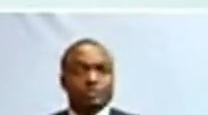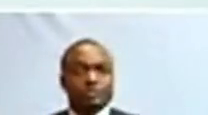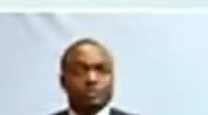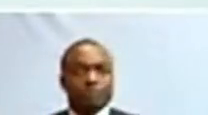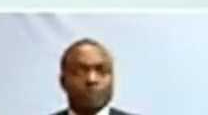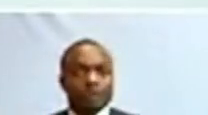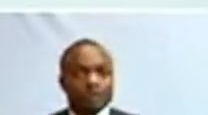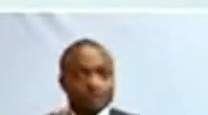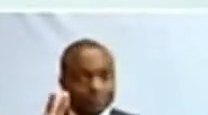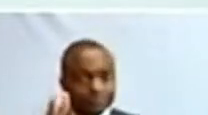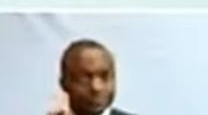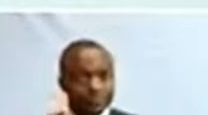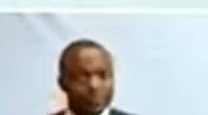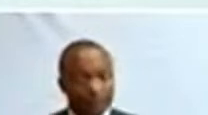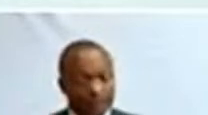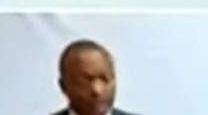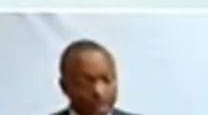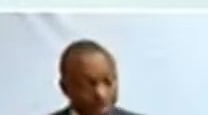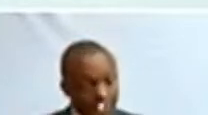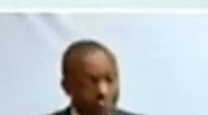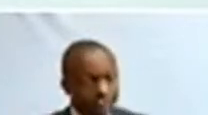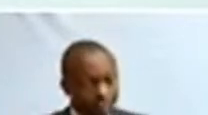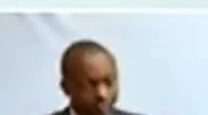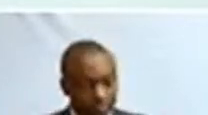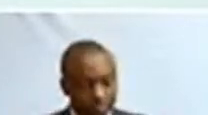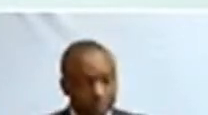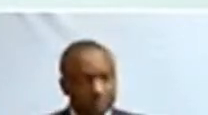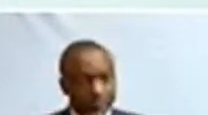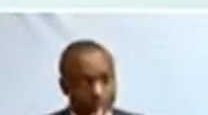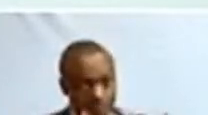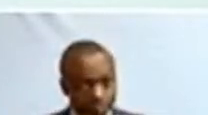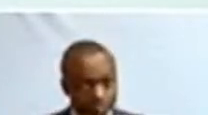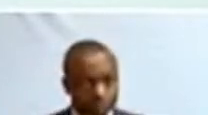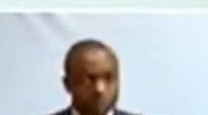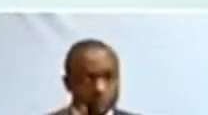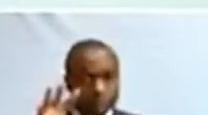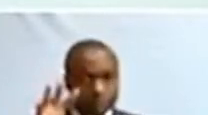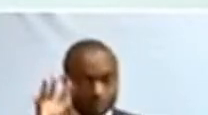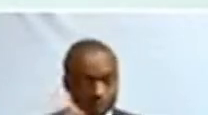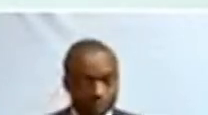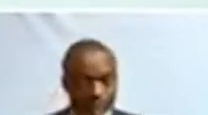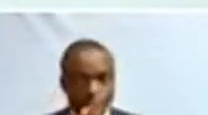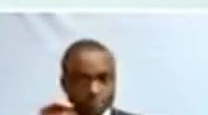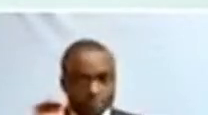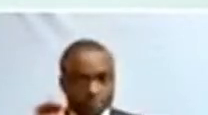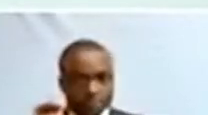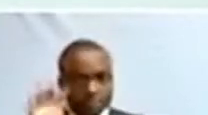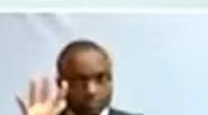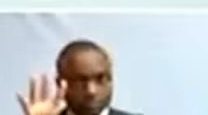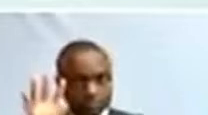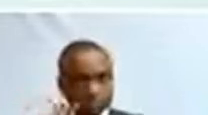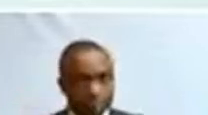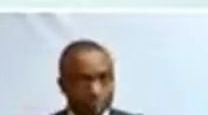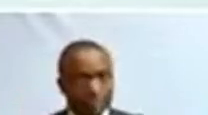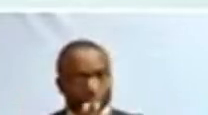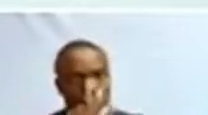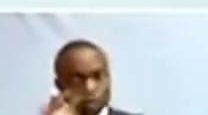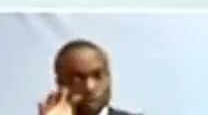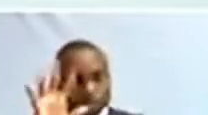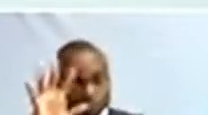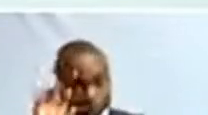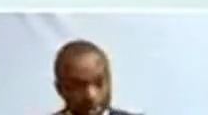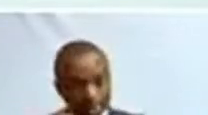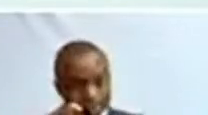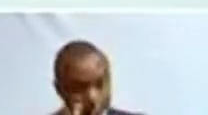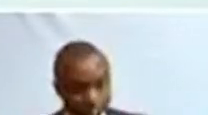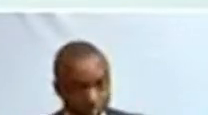There is 3,000 vouchers. There is a voucher for 4,500, for 4,450.